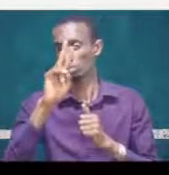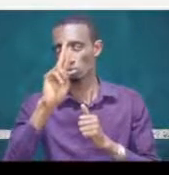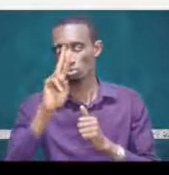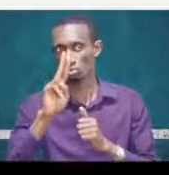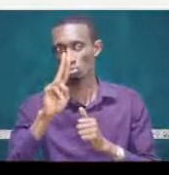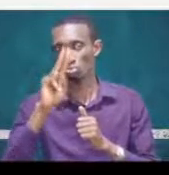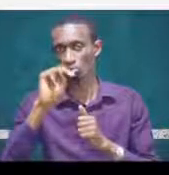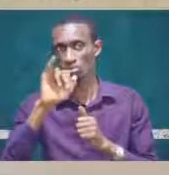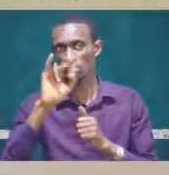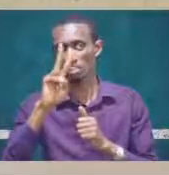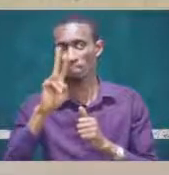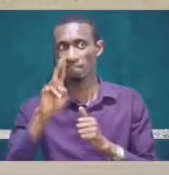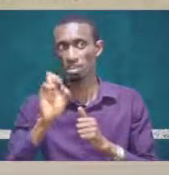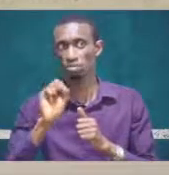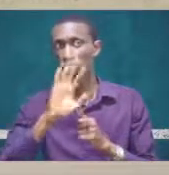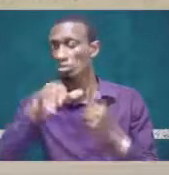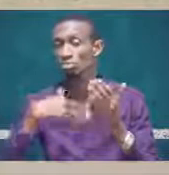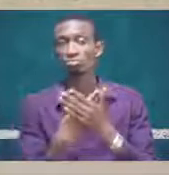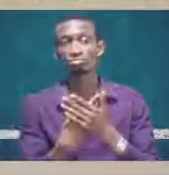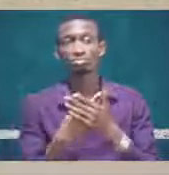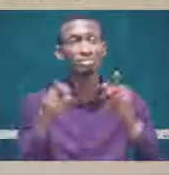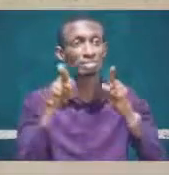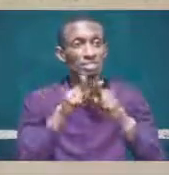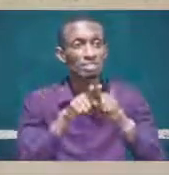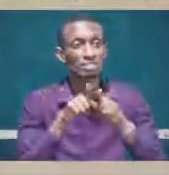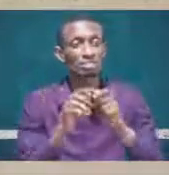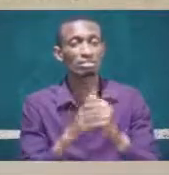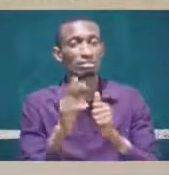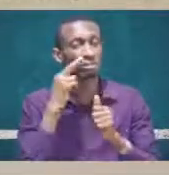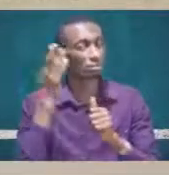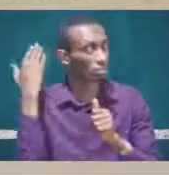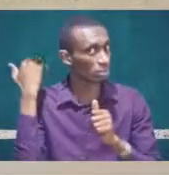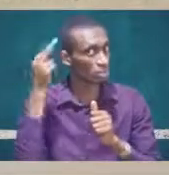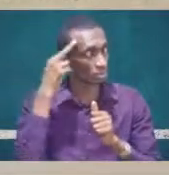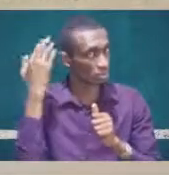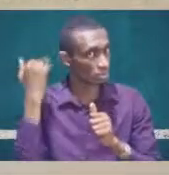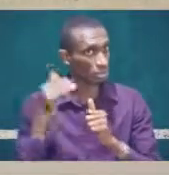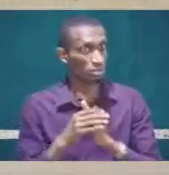That we are the same. Remember the other tree of genetic life we talked about?